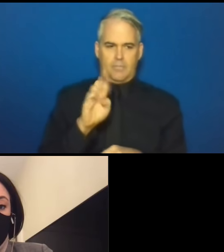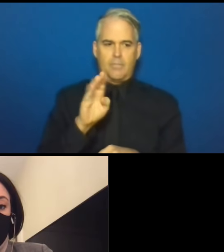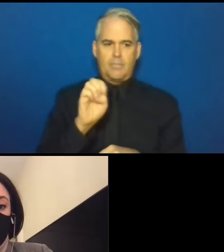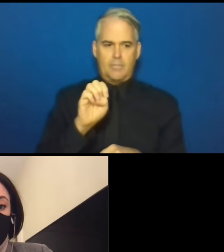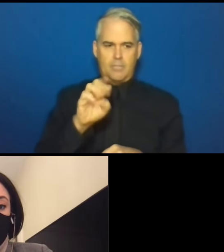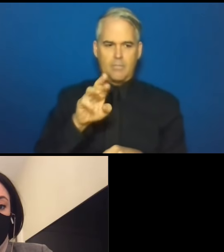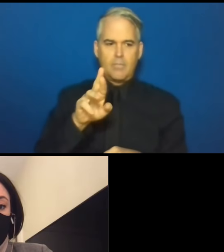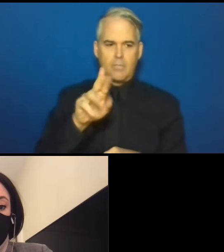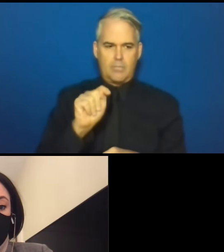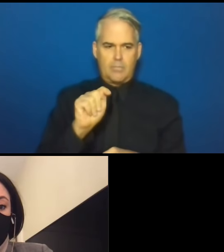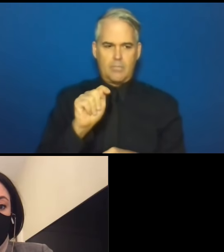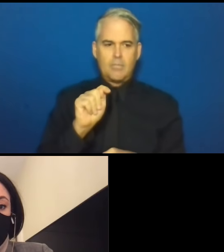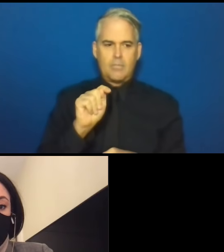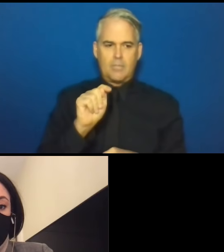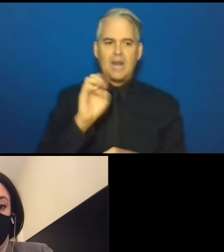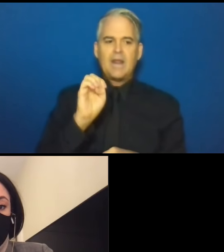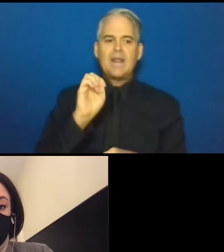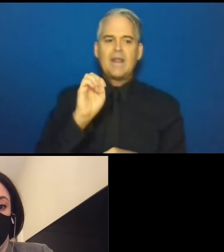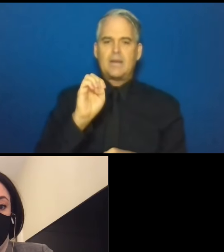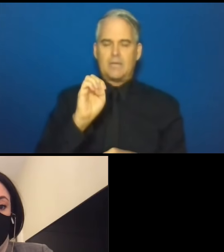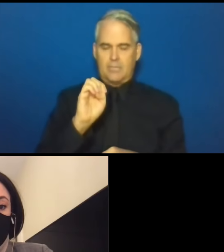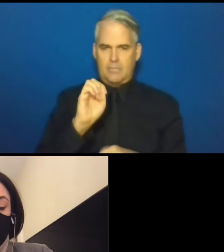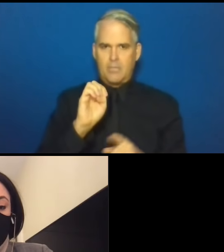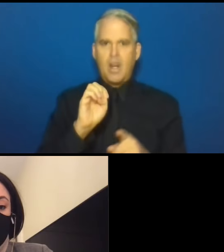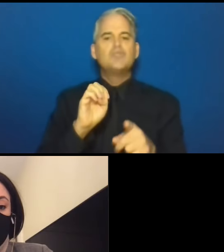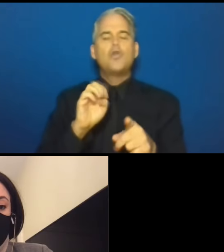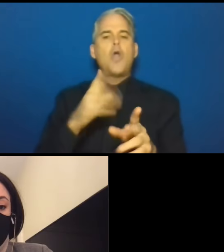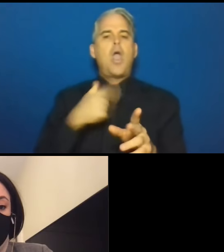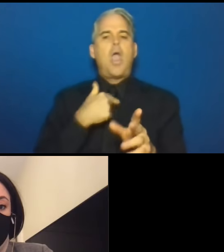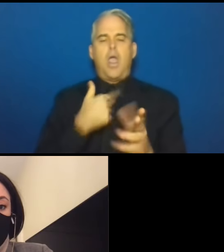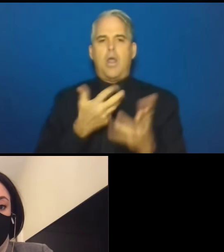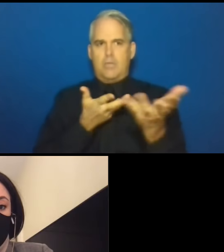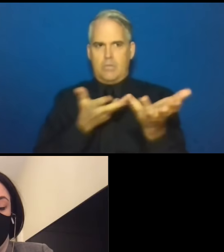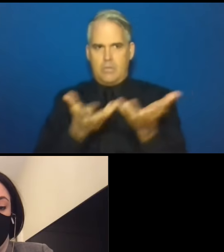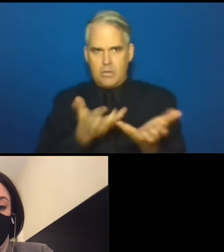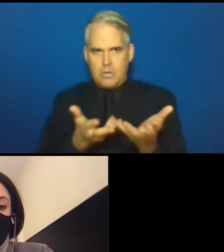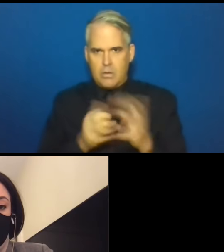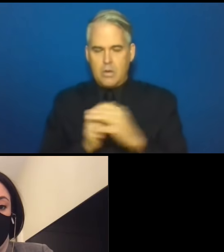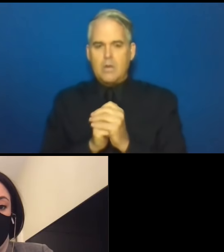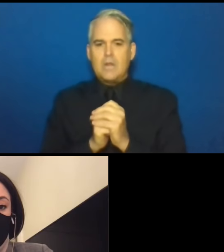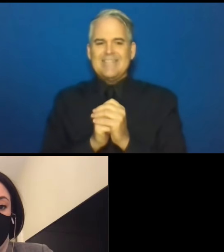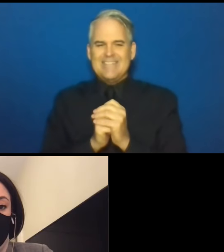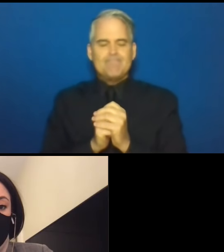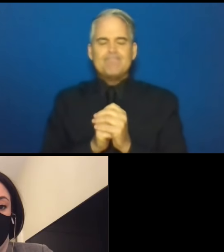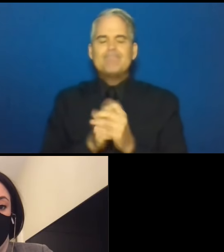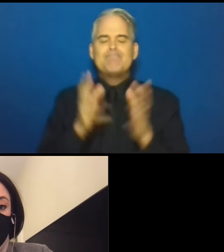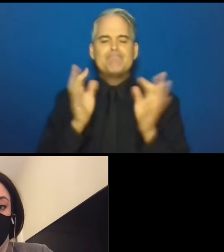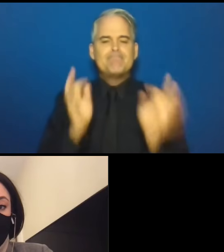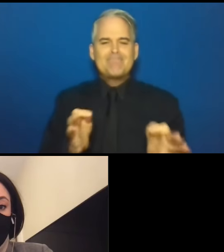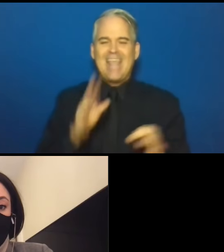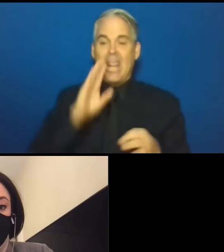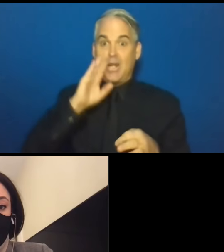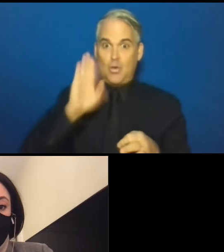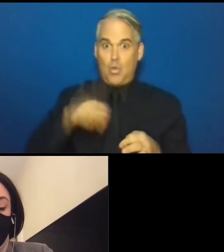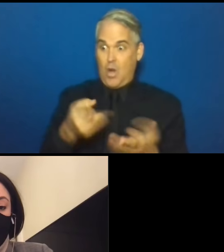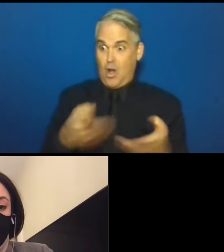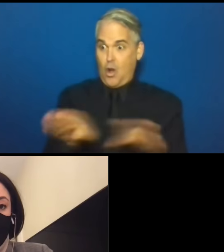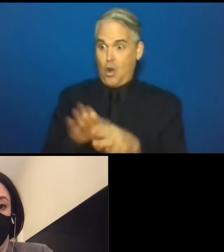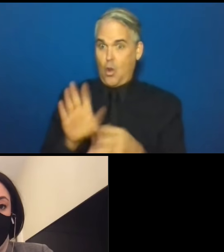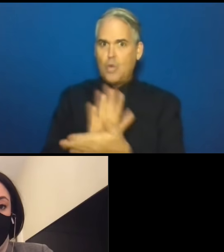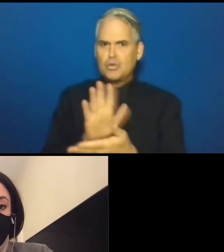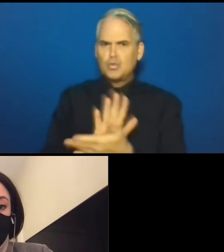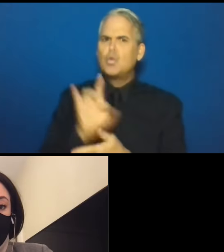having in-person education, at least part way, is devastating. We need to get the kids in the classrooms, and we can get